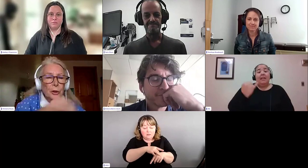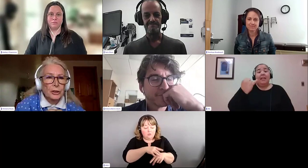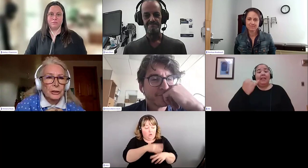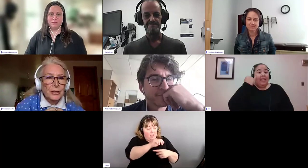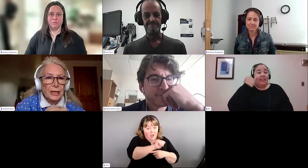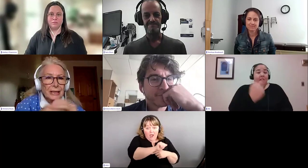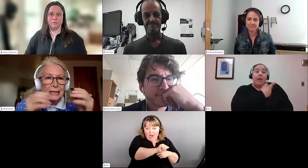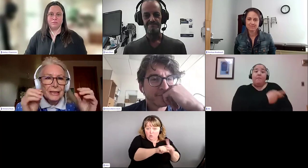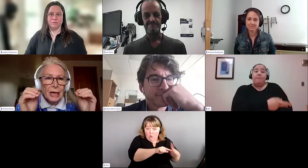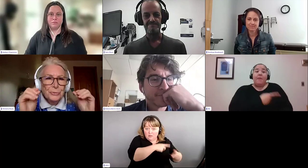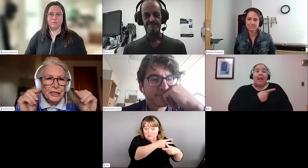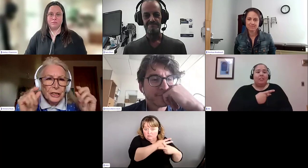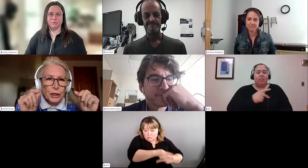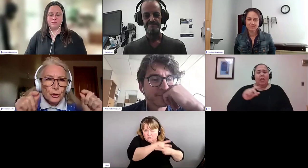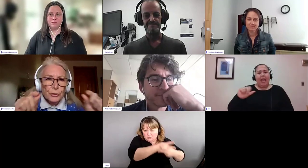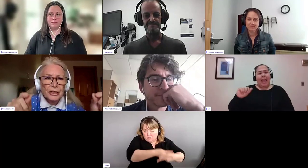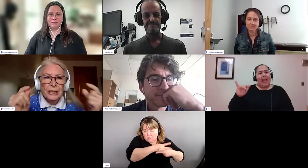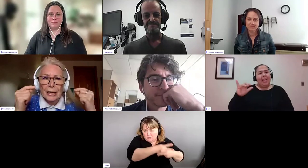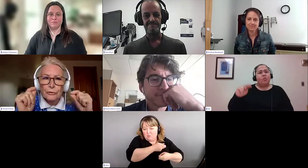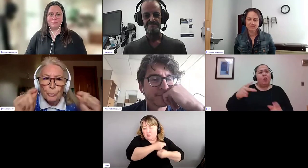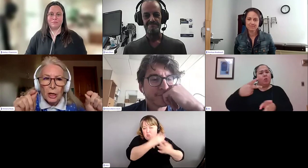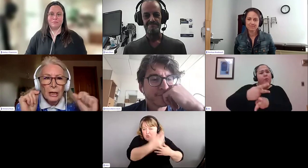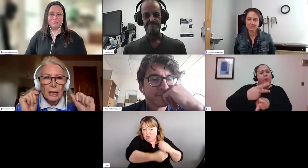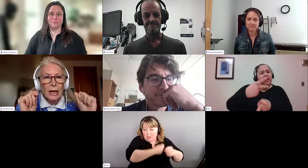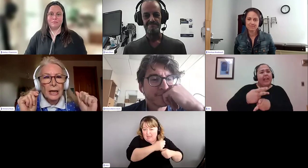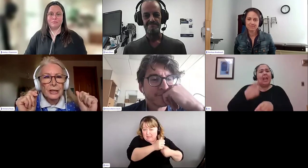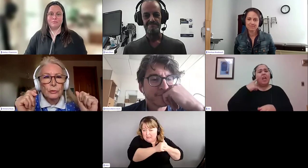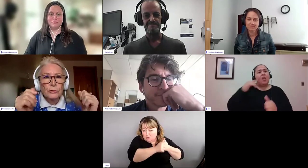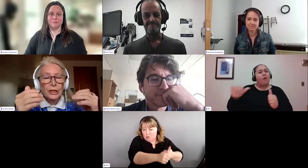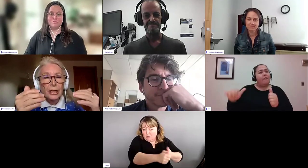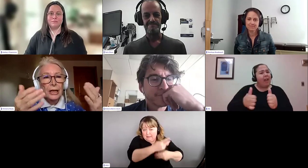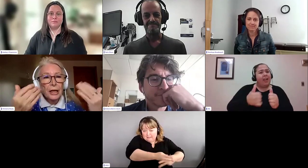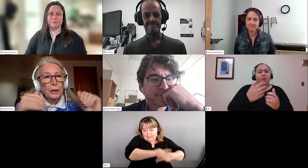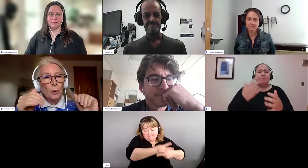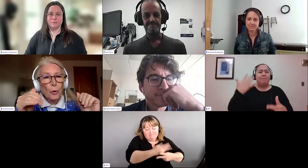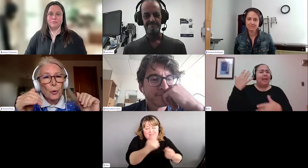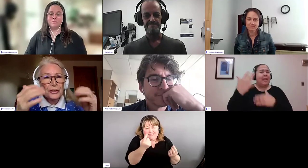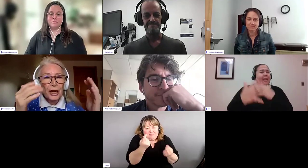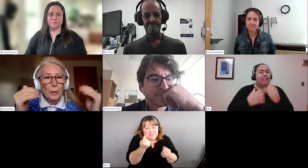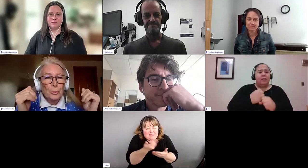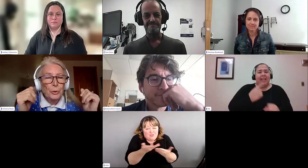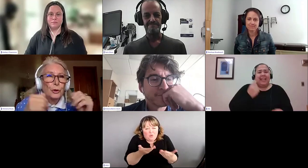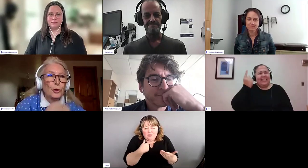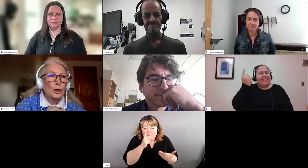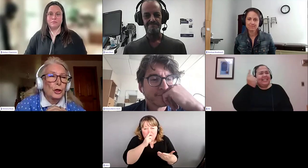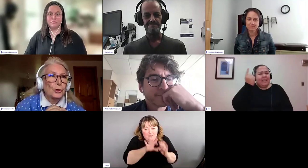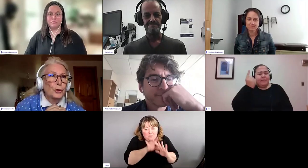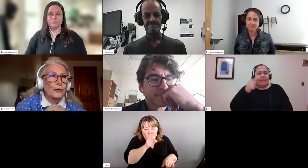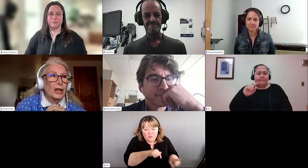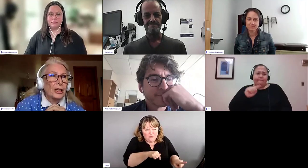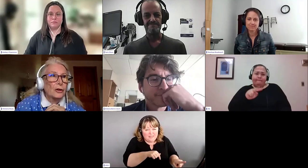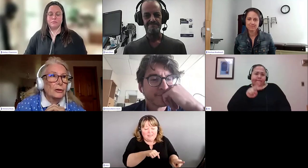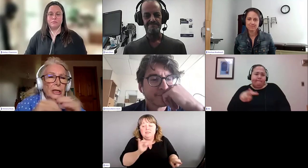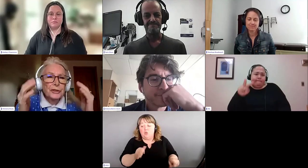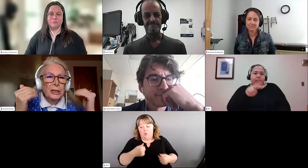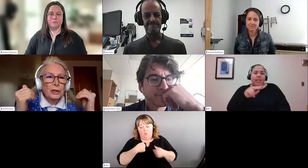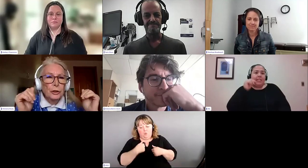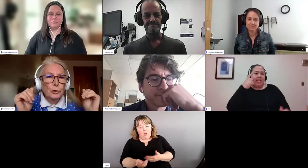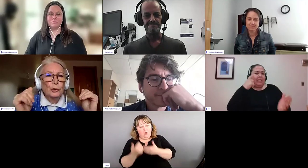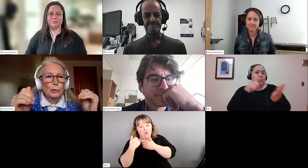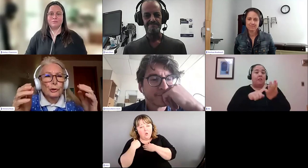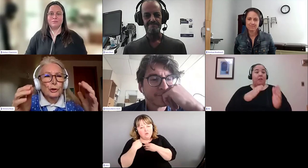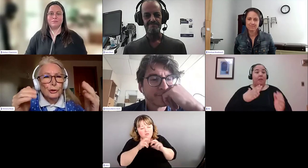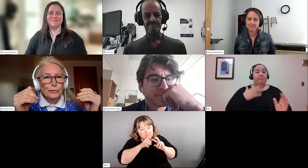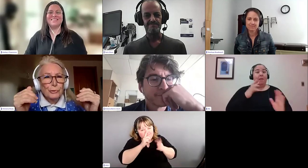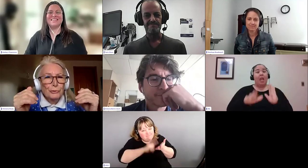that Antoine will care, he will follow over years, there's something that he isn't managing to discover. And my role is a